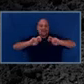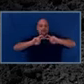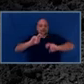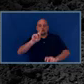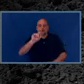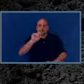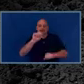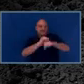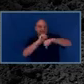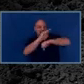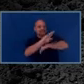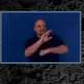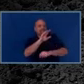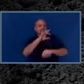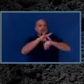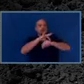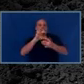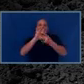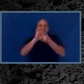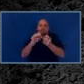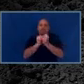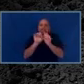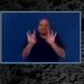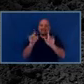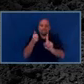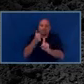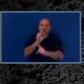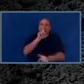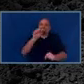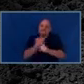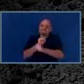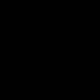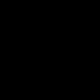regarding the sample, or do we really have to wait till 2023?